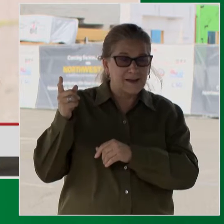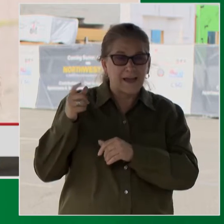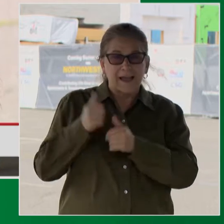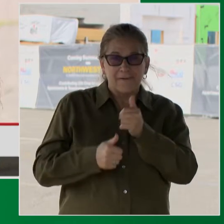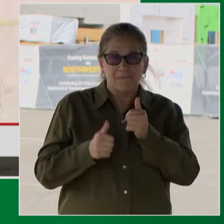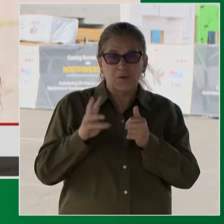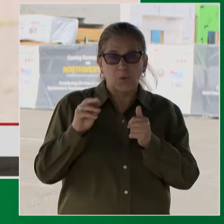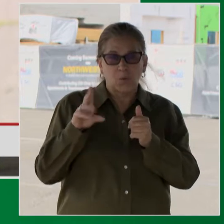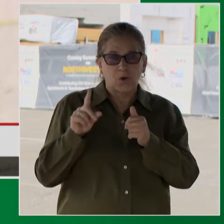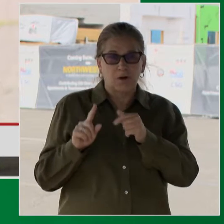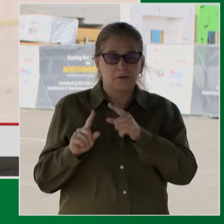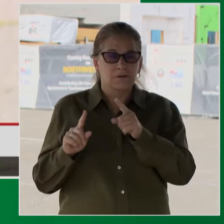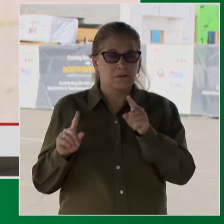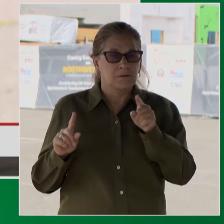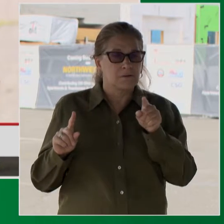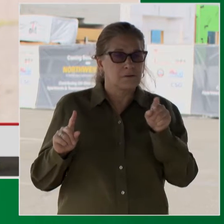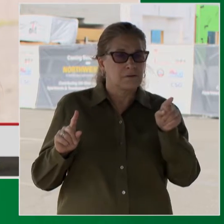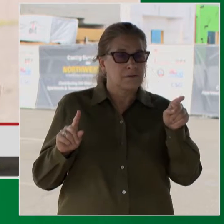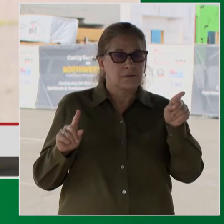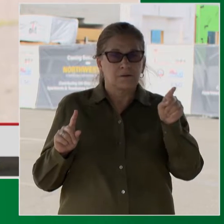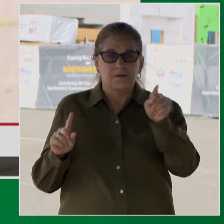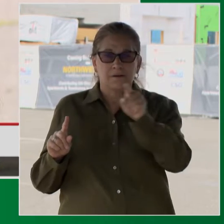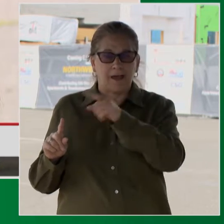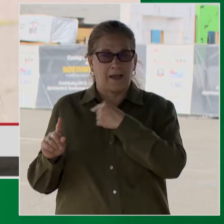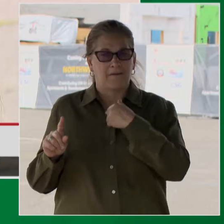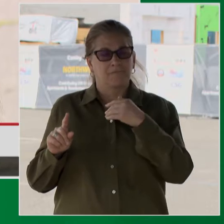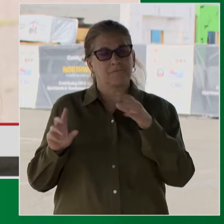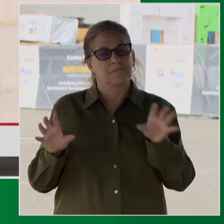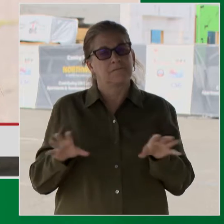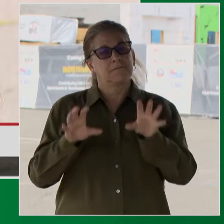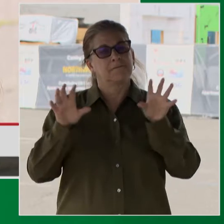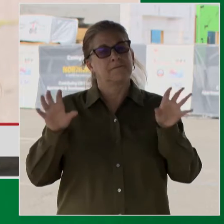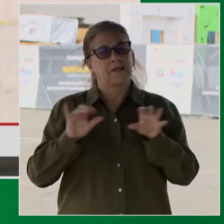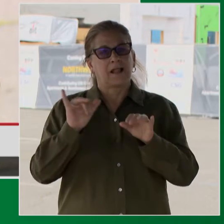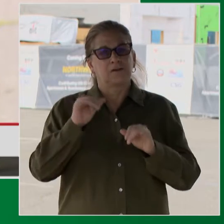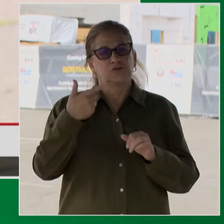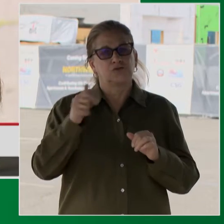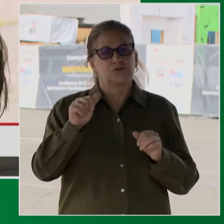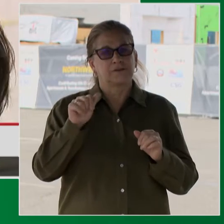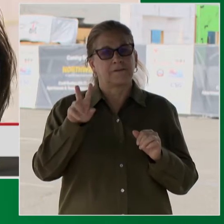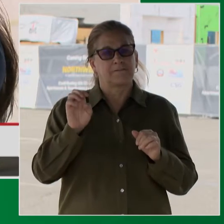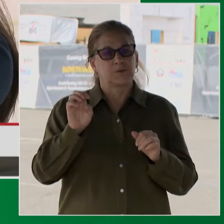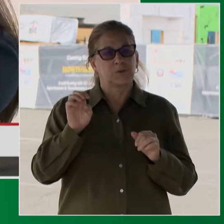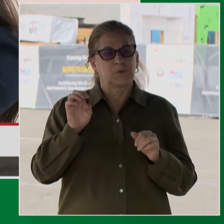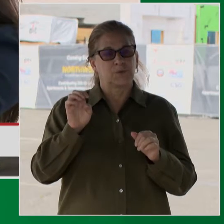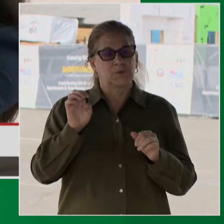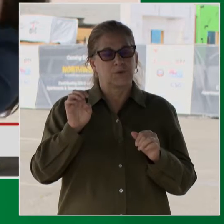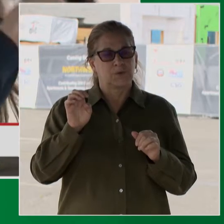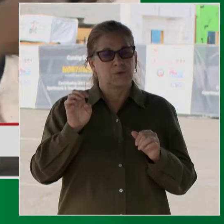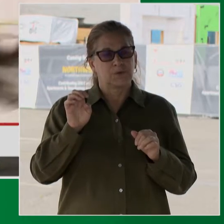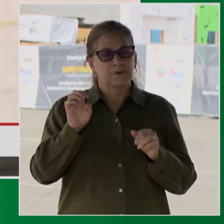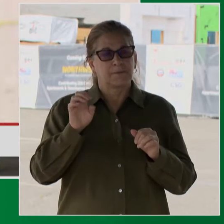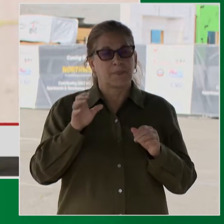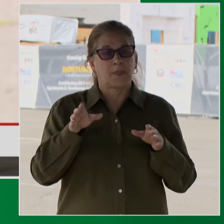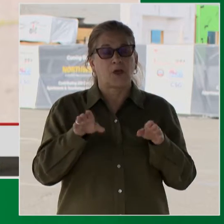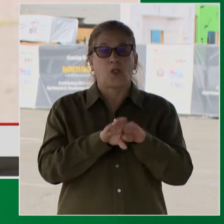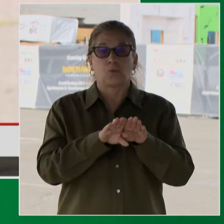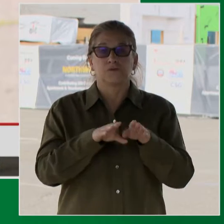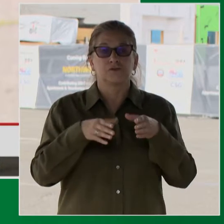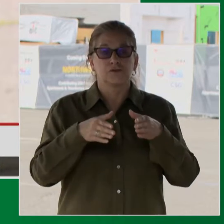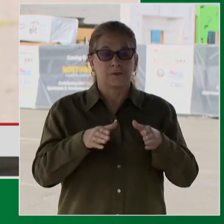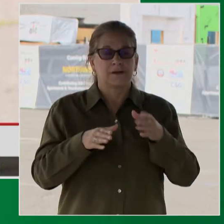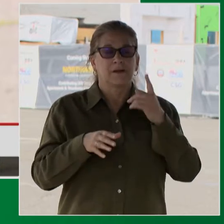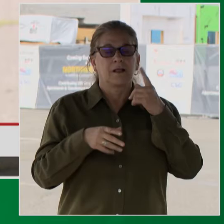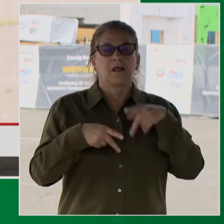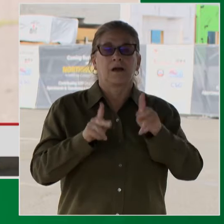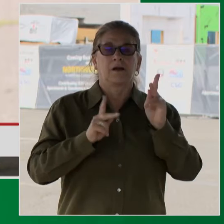city, in addition to some recurring street closures like we've done for streeteries. And so that will all help to